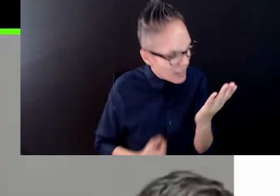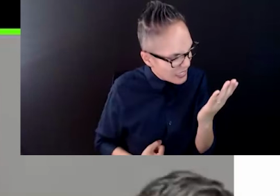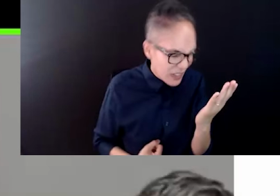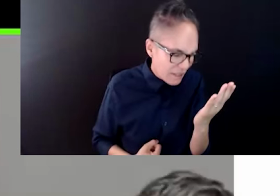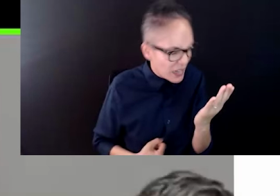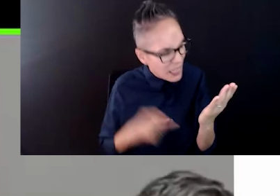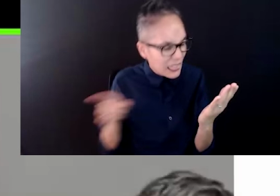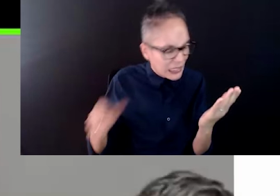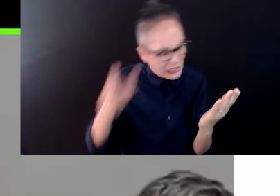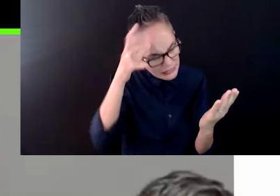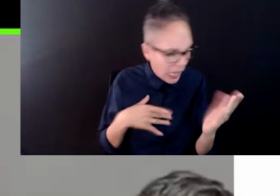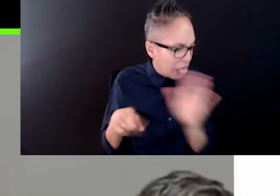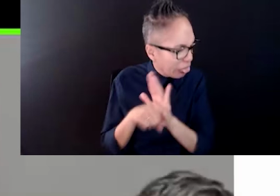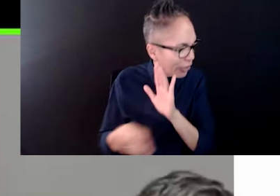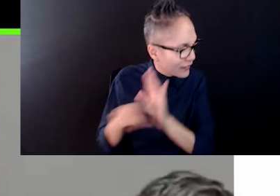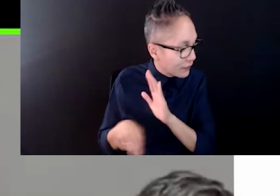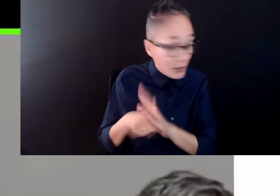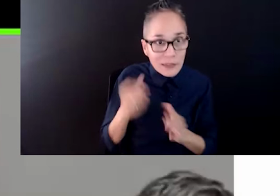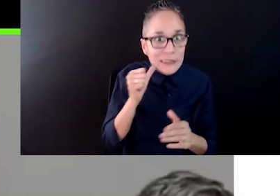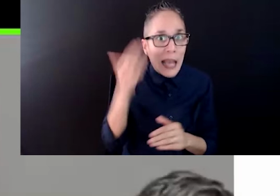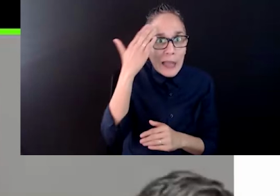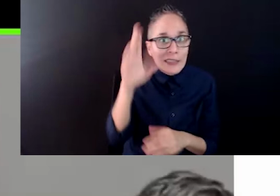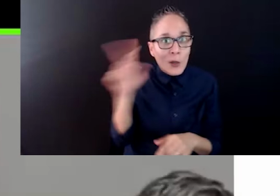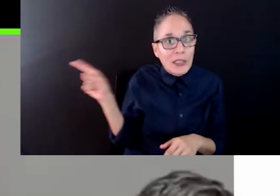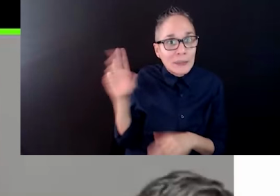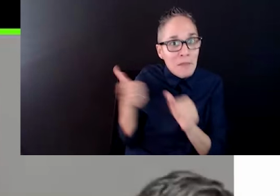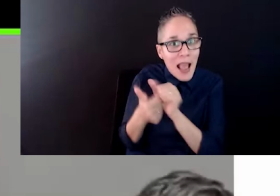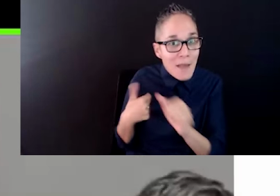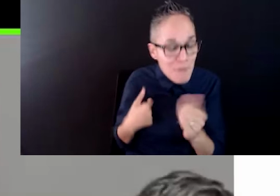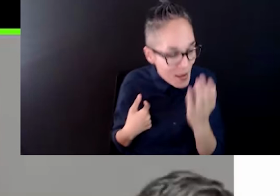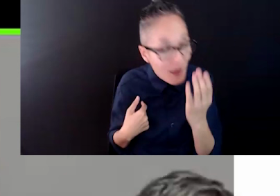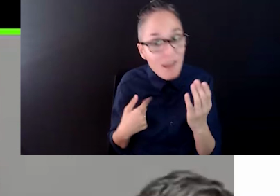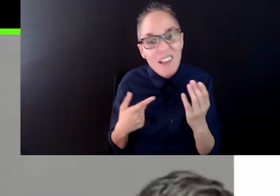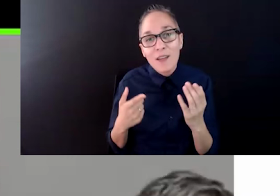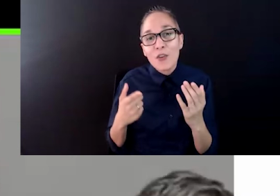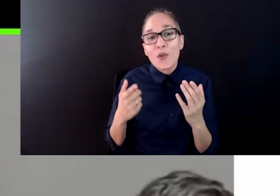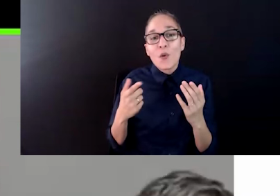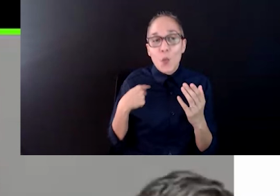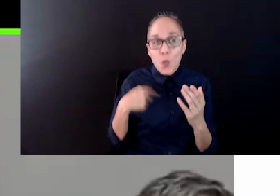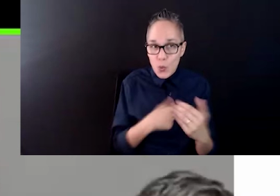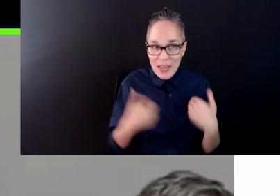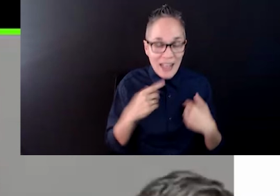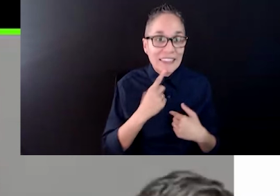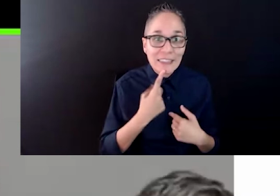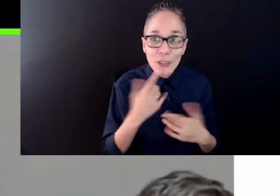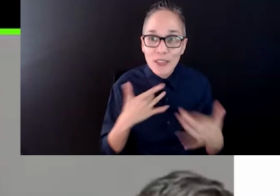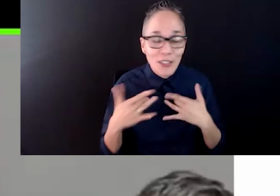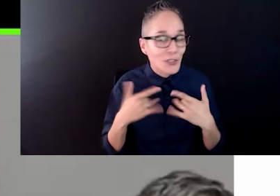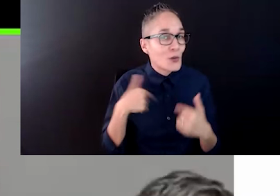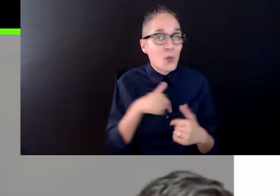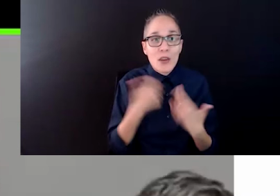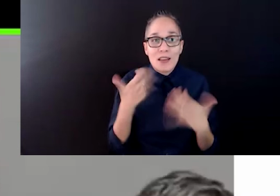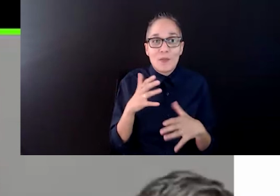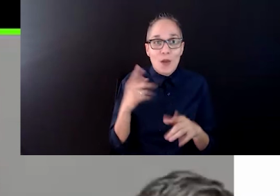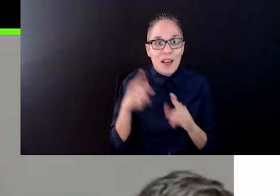Nice. Just saying that CSEA was not behind him. We had serious concerns. We did not want him to move He's right